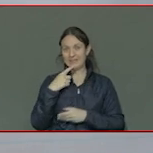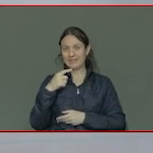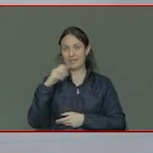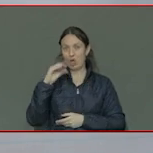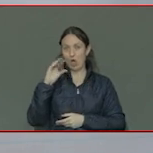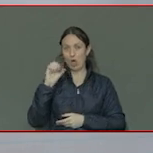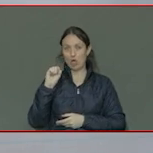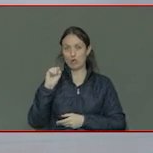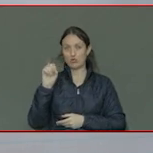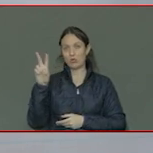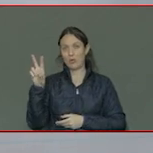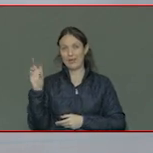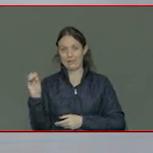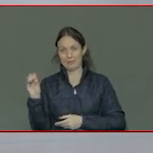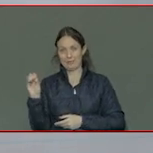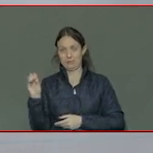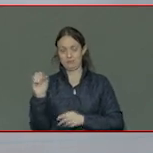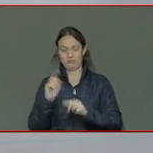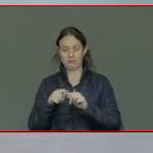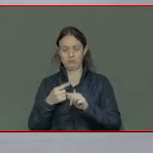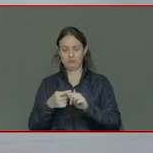cos 20,